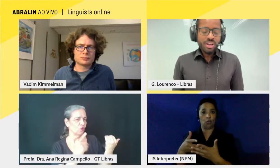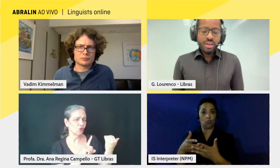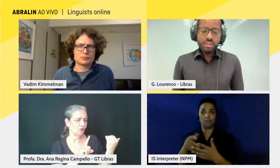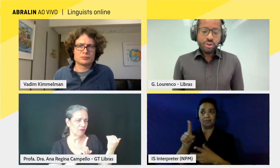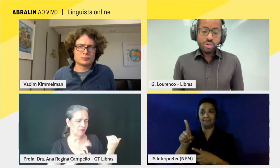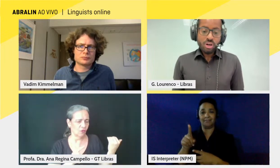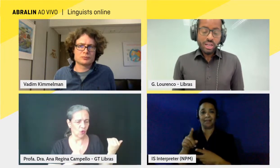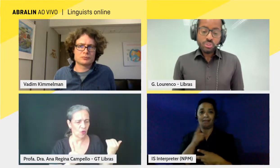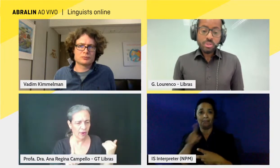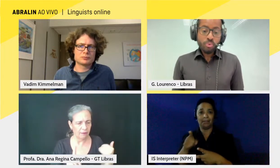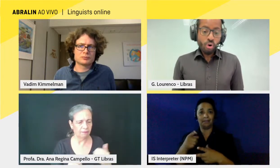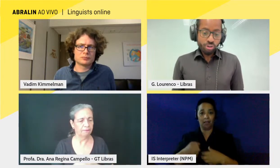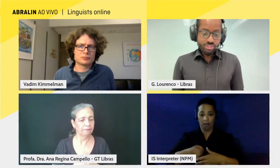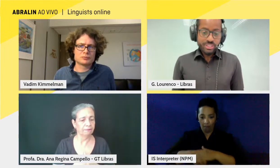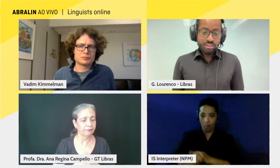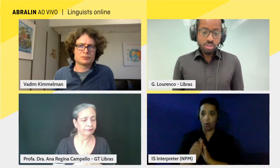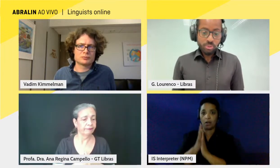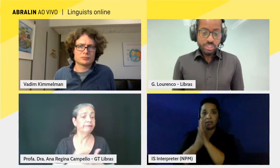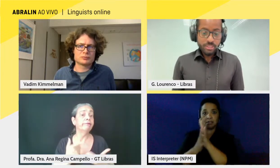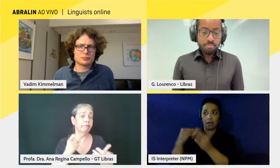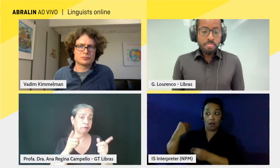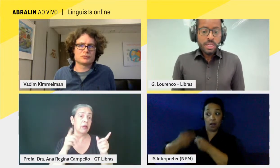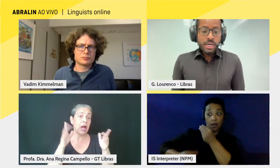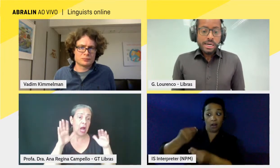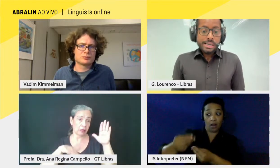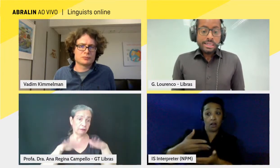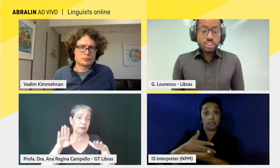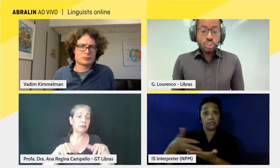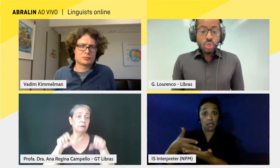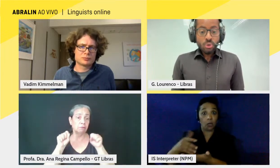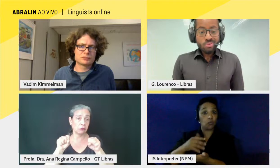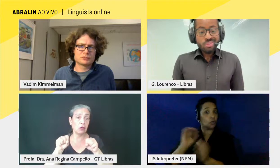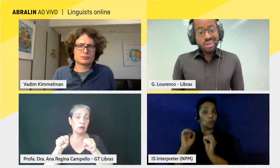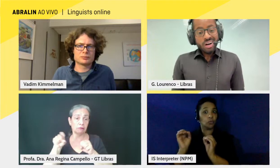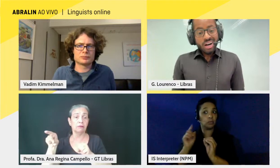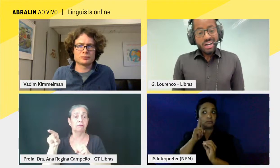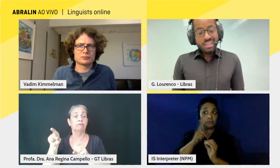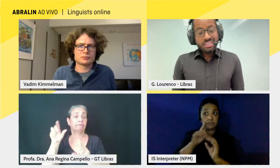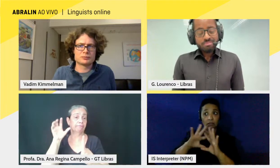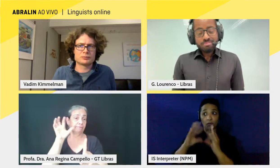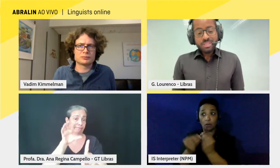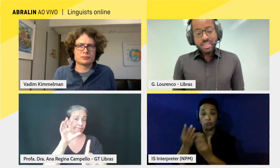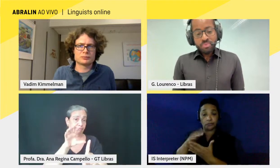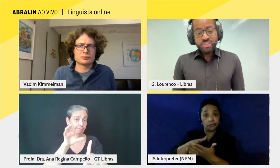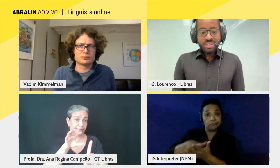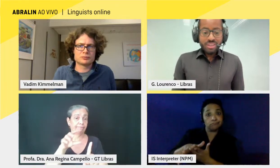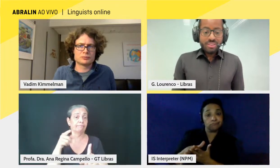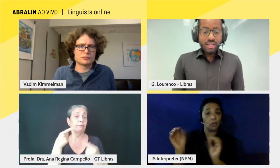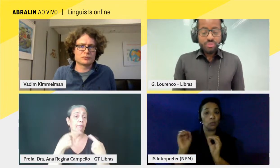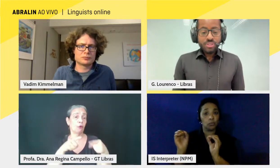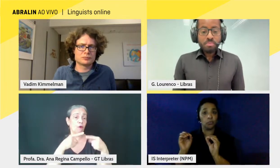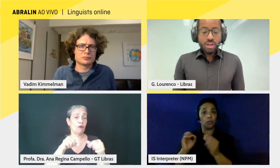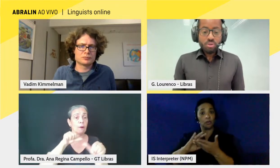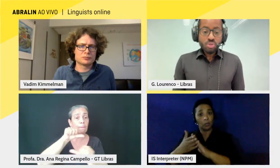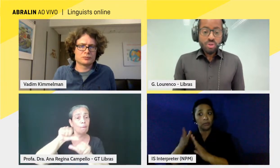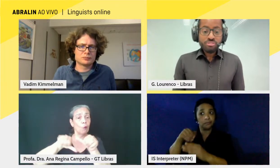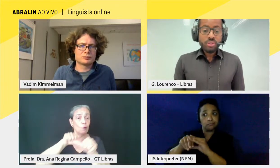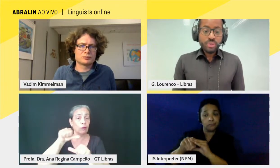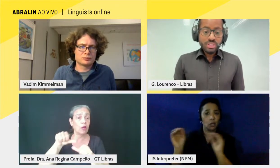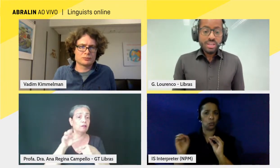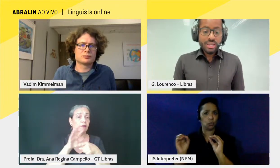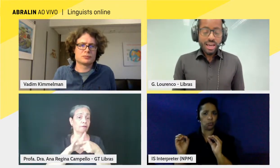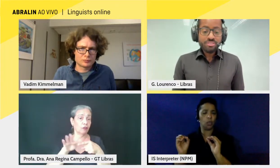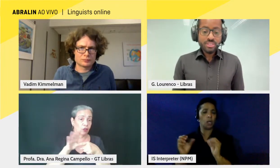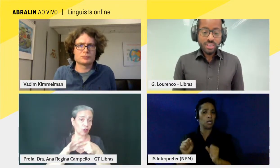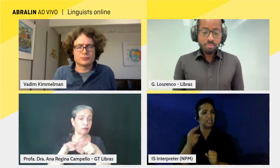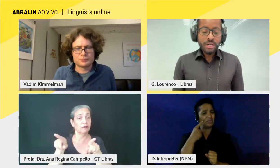signers and they are not actually part of the deaf community. So I keep thinking that this might also